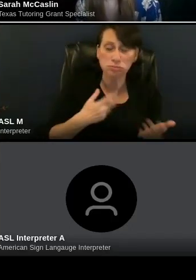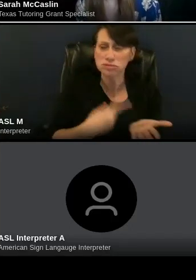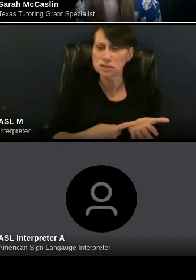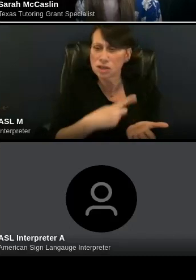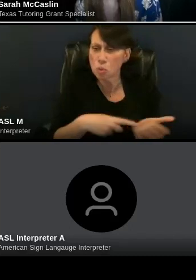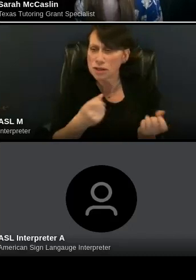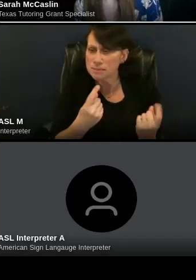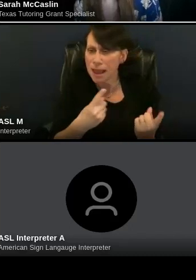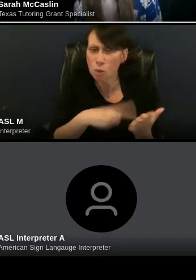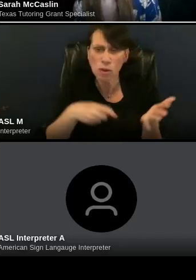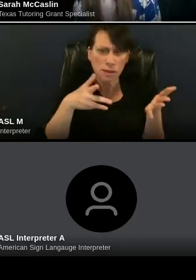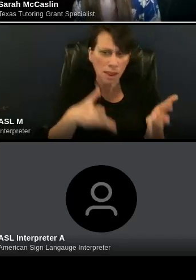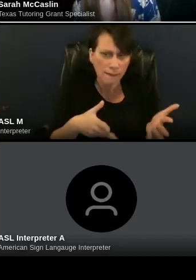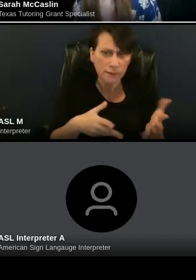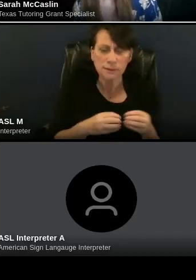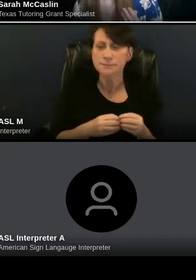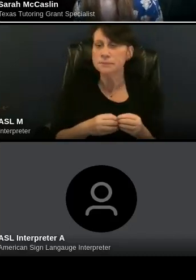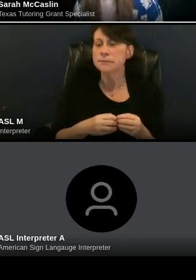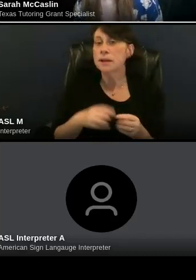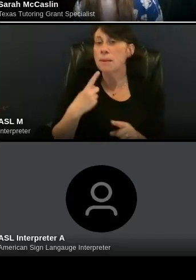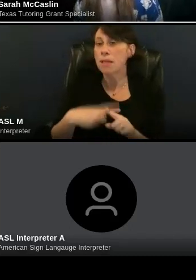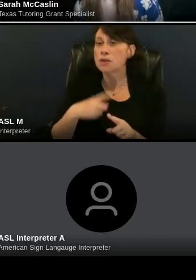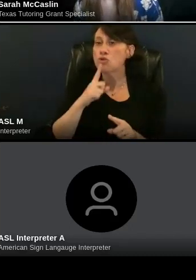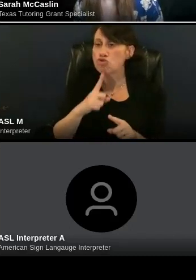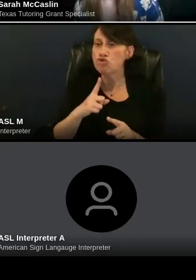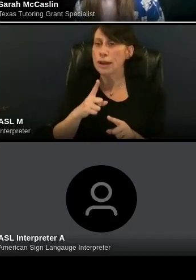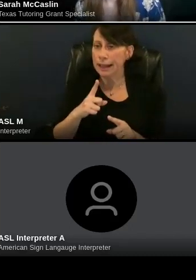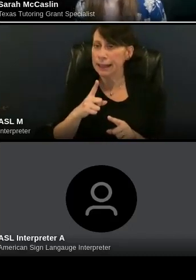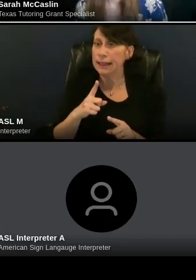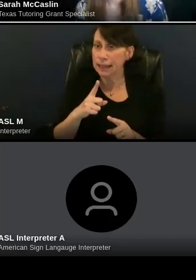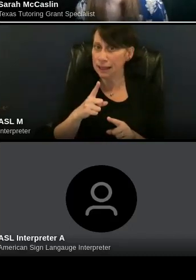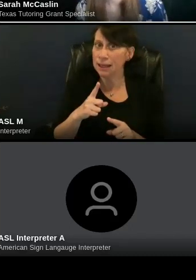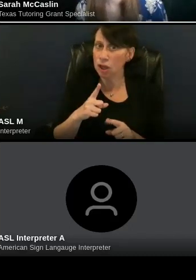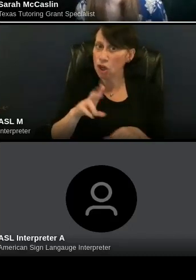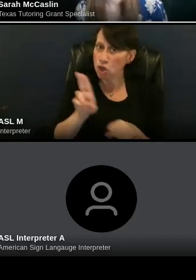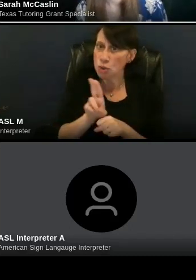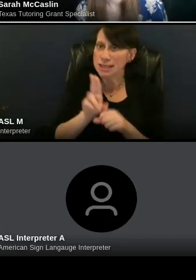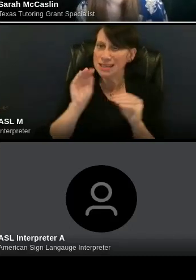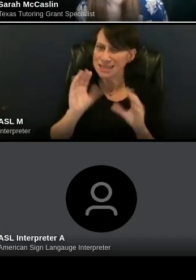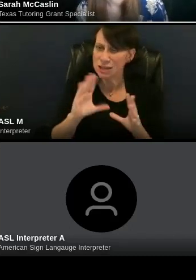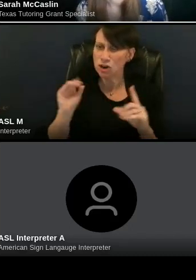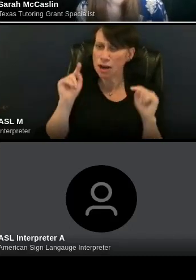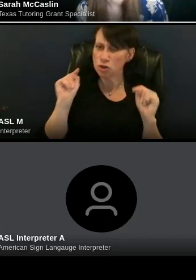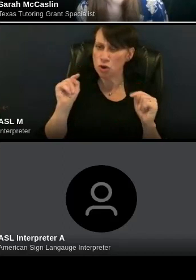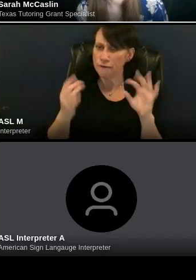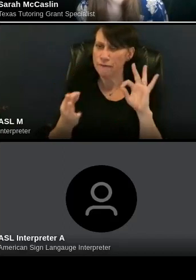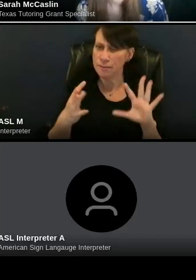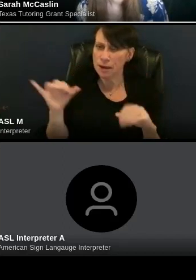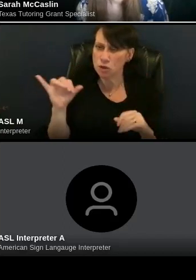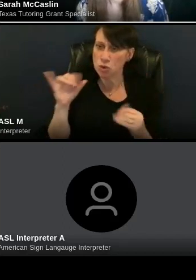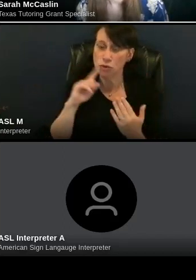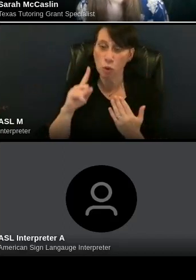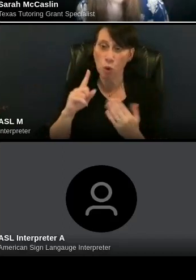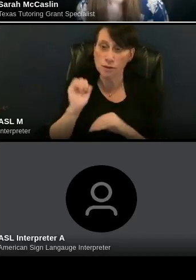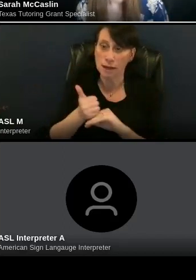what's left, and then really taking it a step further to utilize teacher and tutor input for